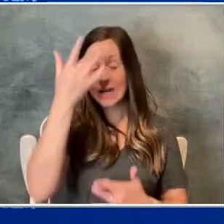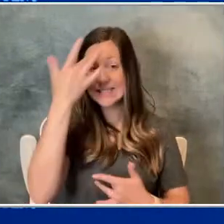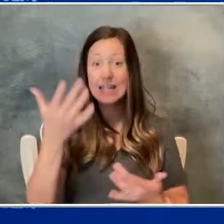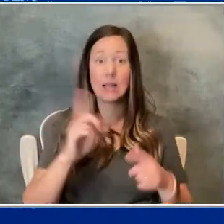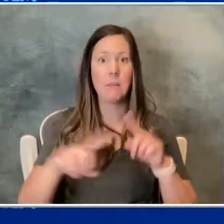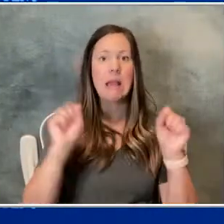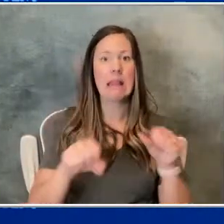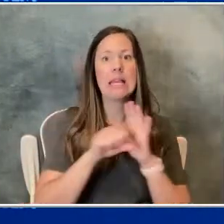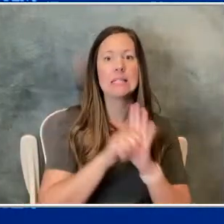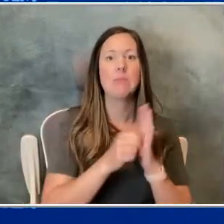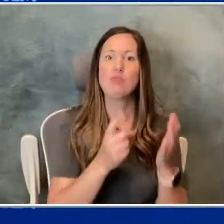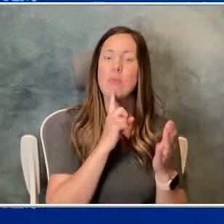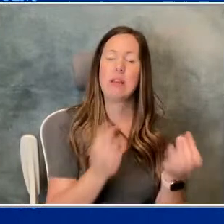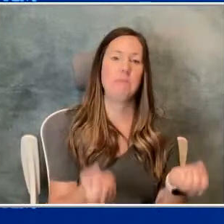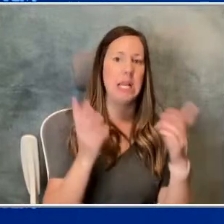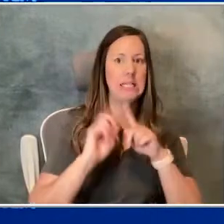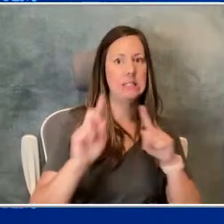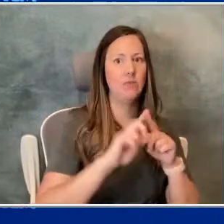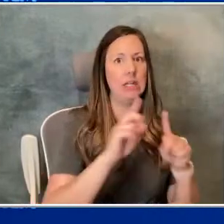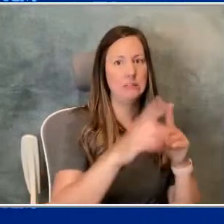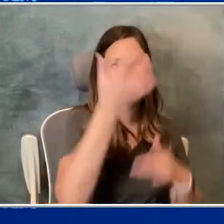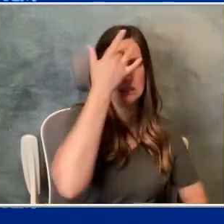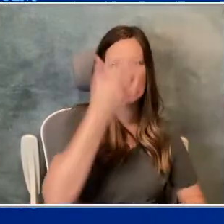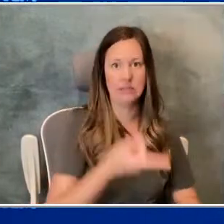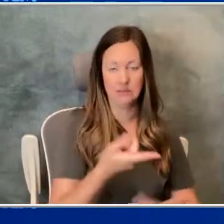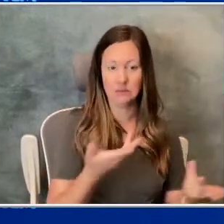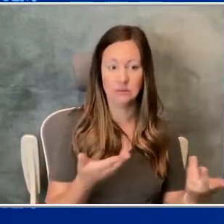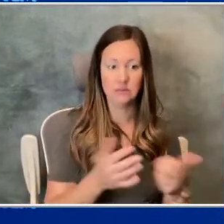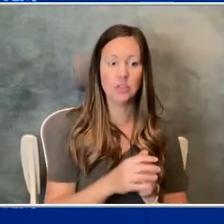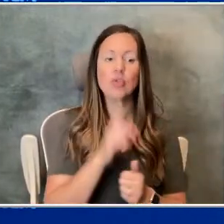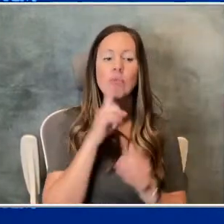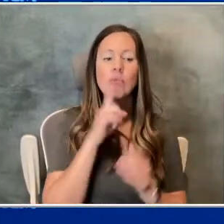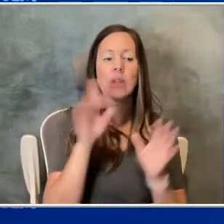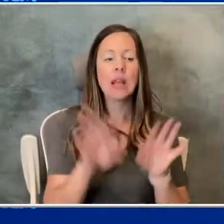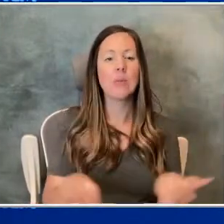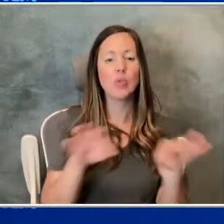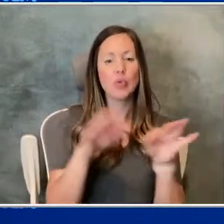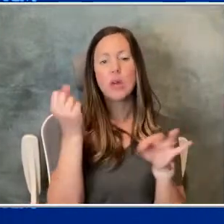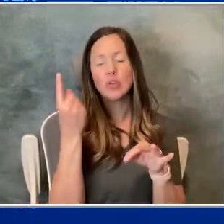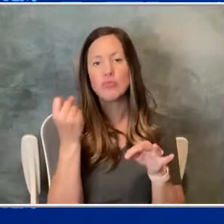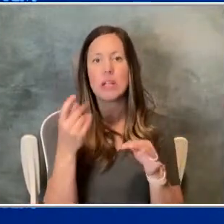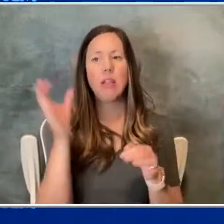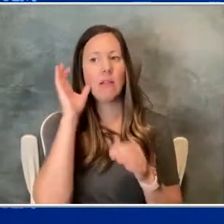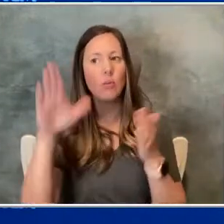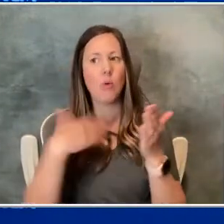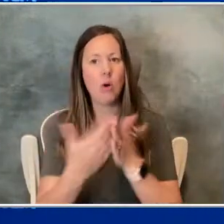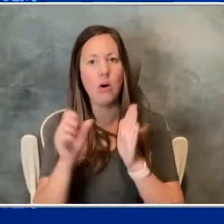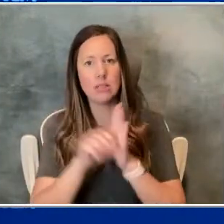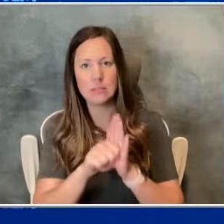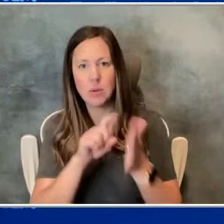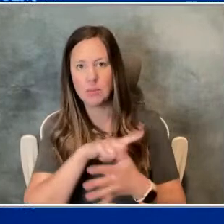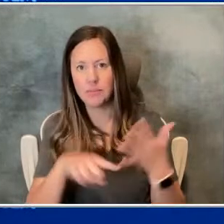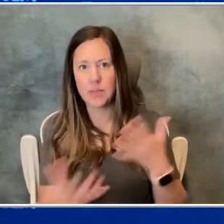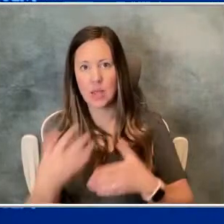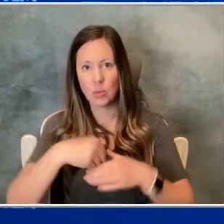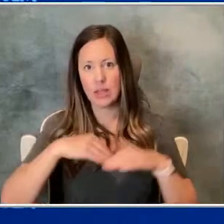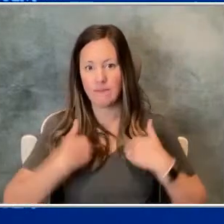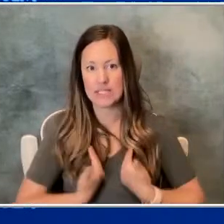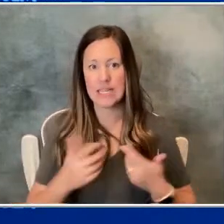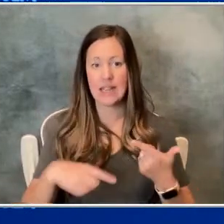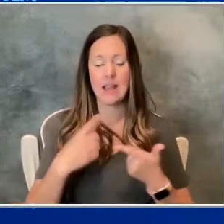disease states. So it's important to understand, listen to what all the symptoms are, including the fatigue, and then do the